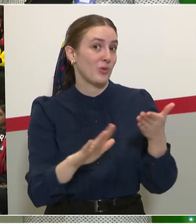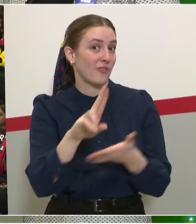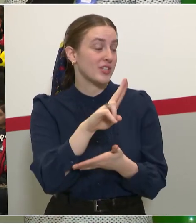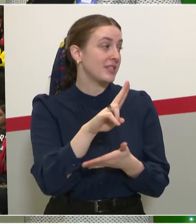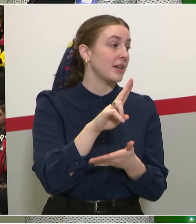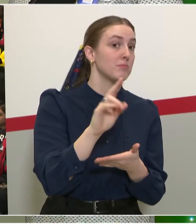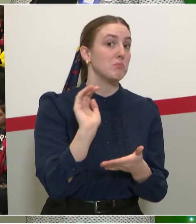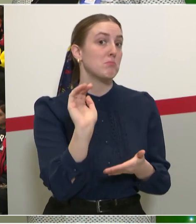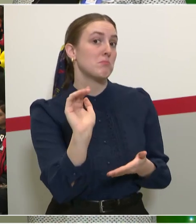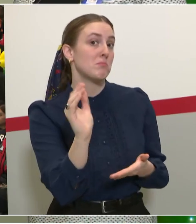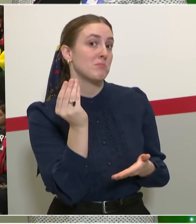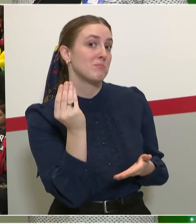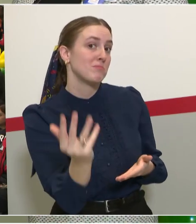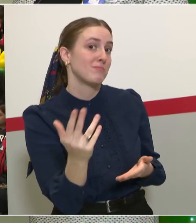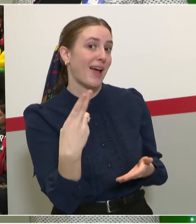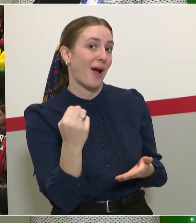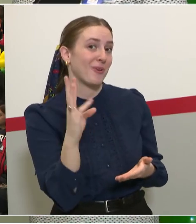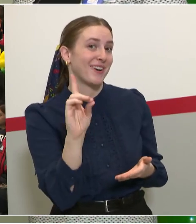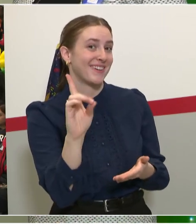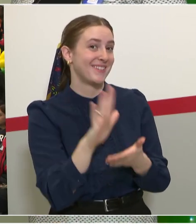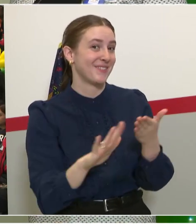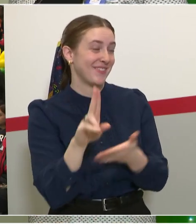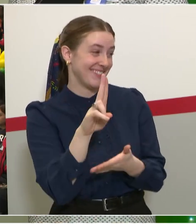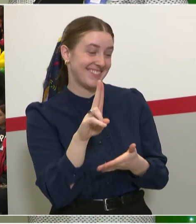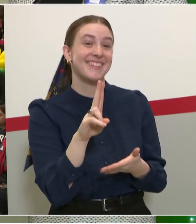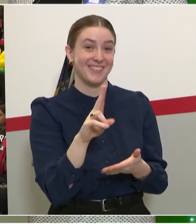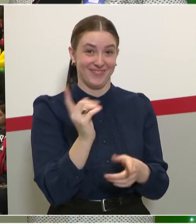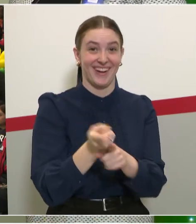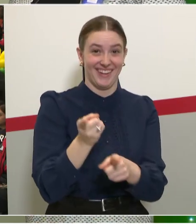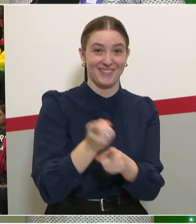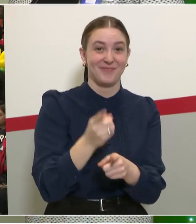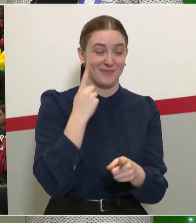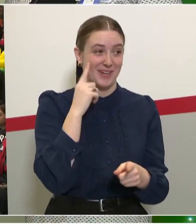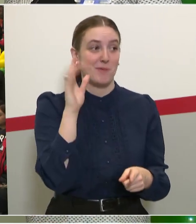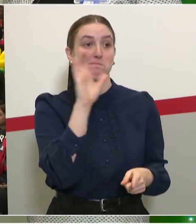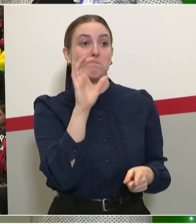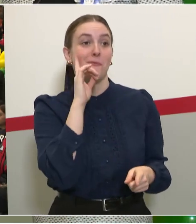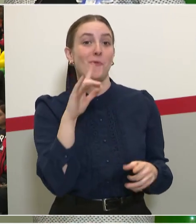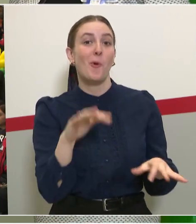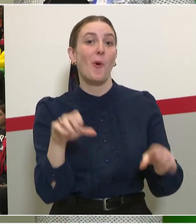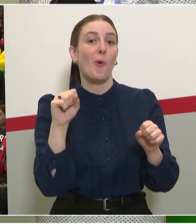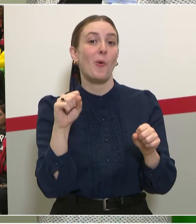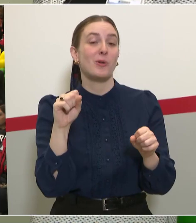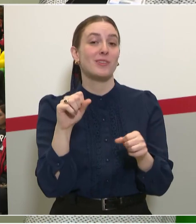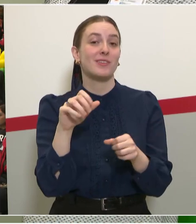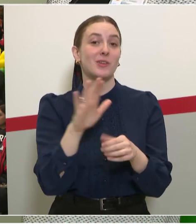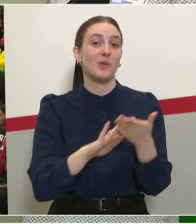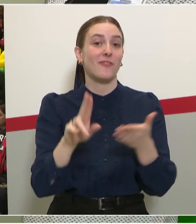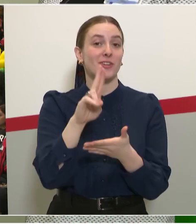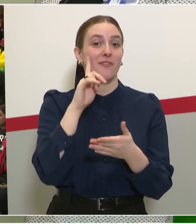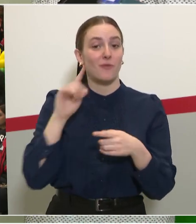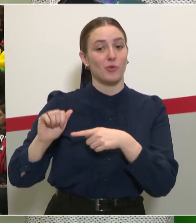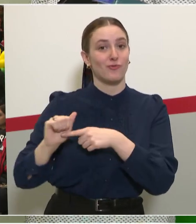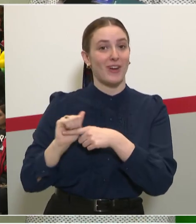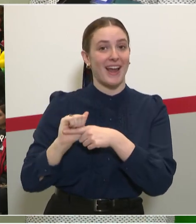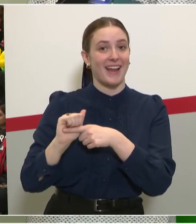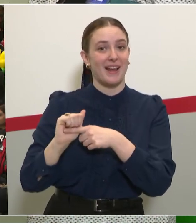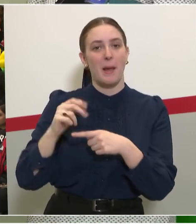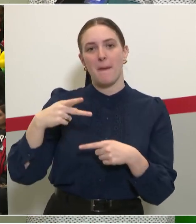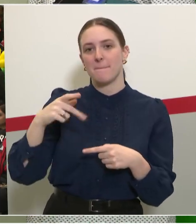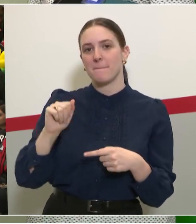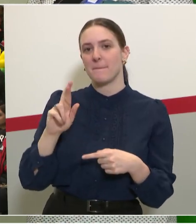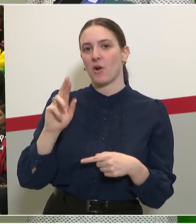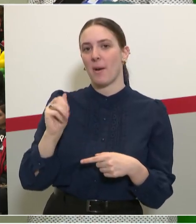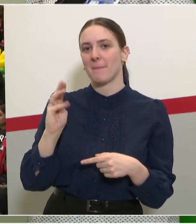us. Am I right, Unique? We're looking for a host university that will help us train paramedics. So let's hear it for our beautiful